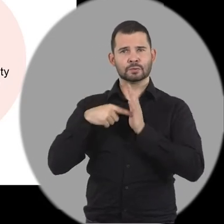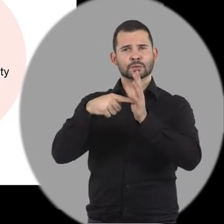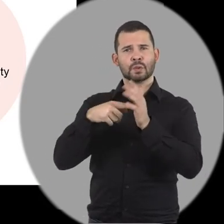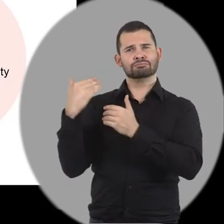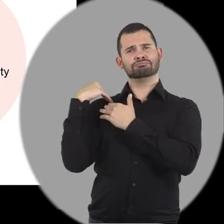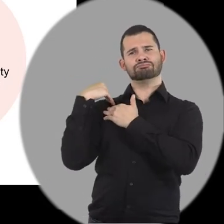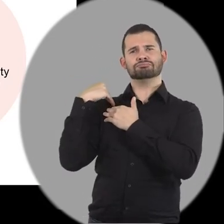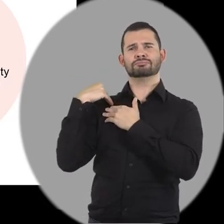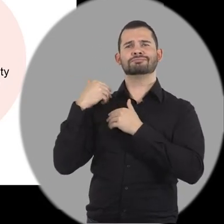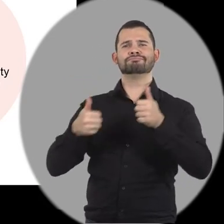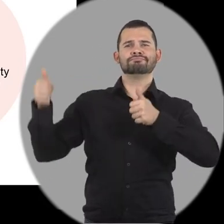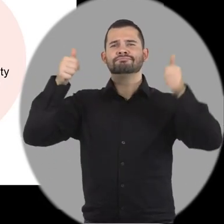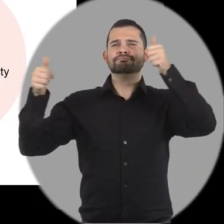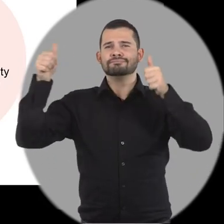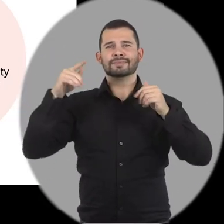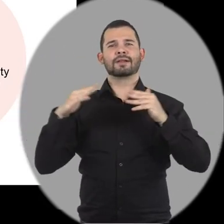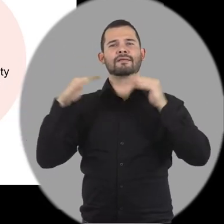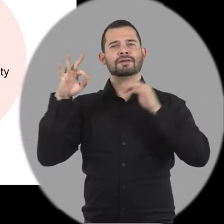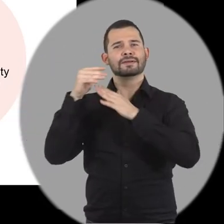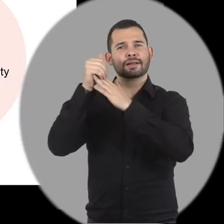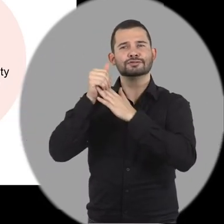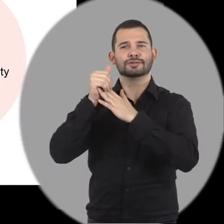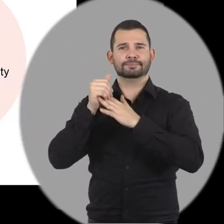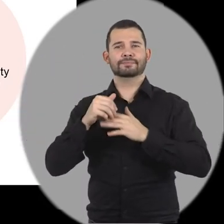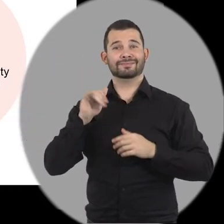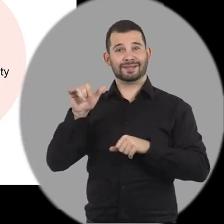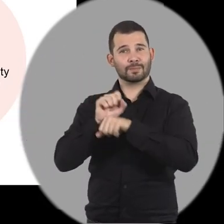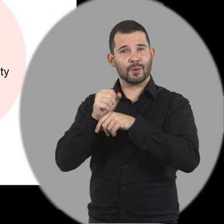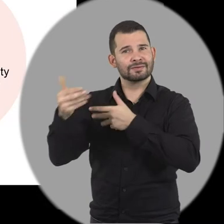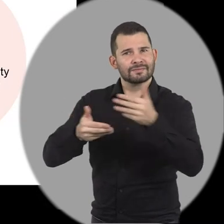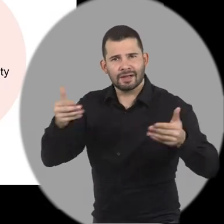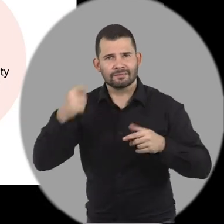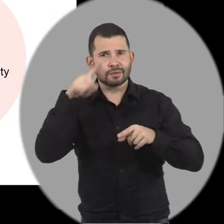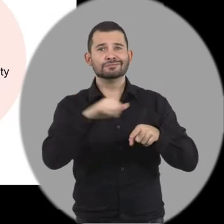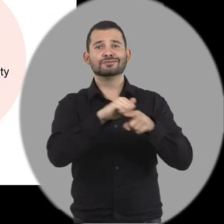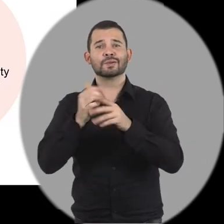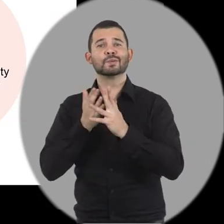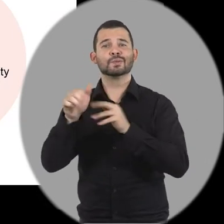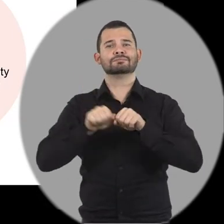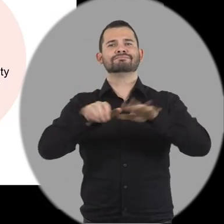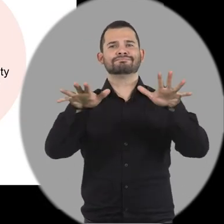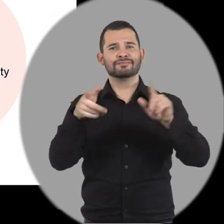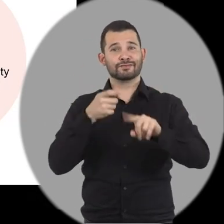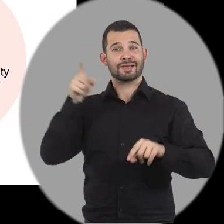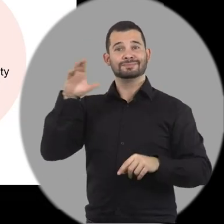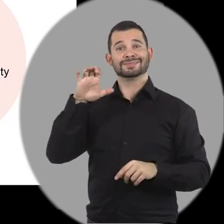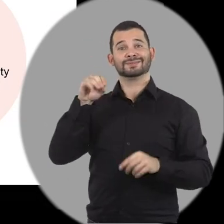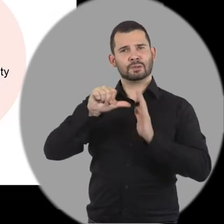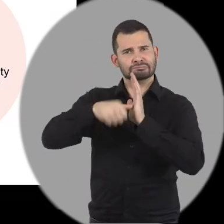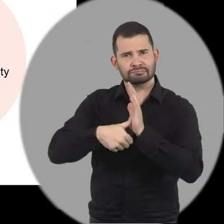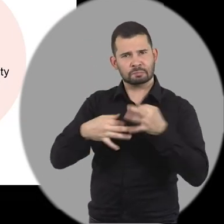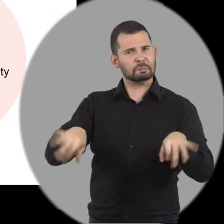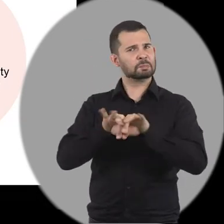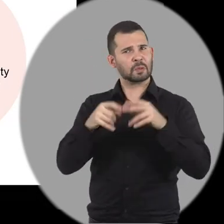showcase accountability at the highest levels of leadership. Employees are invited to our training workshops through a message from our CEO,